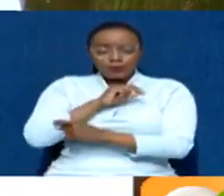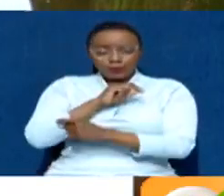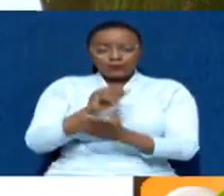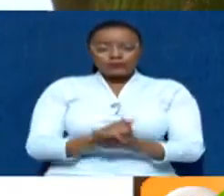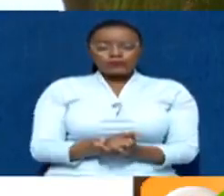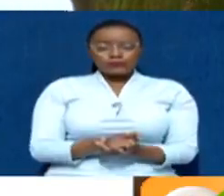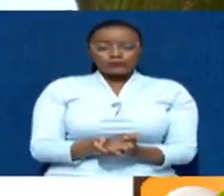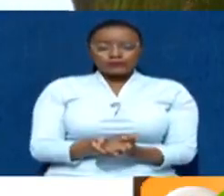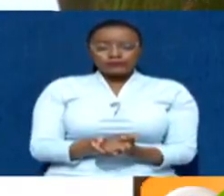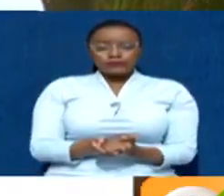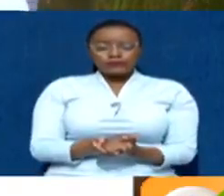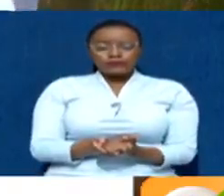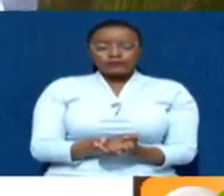herein.